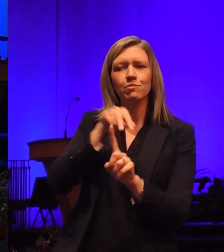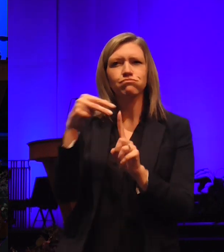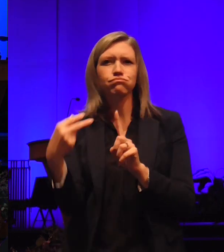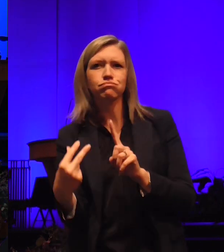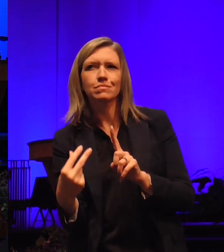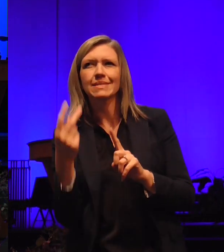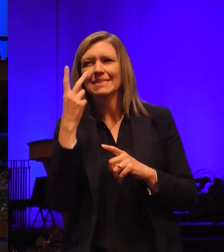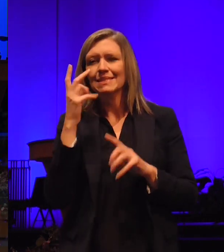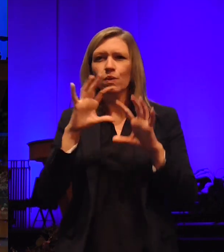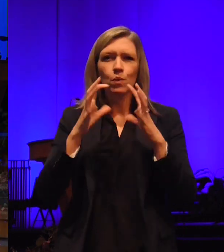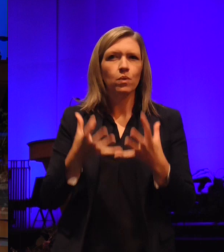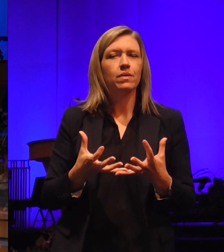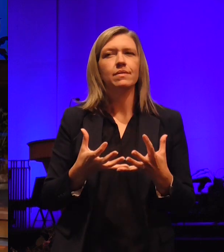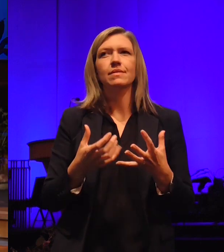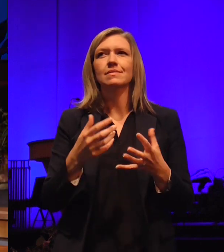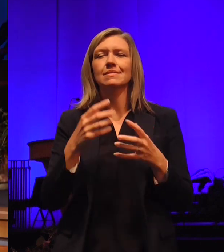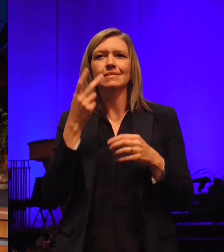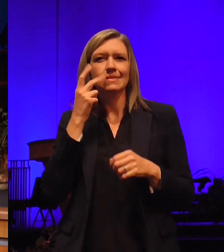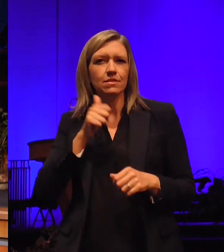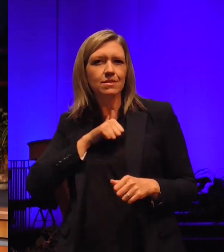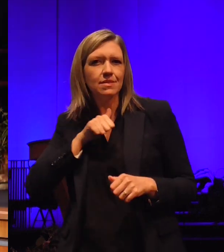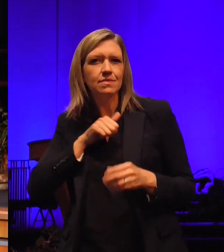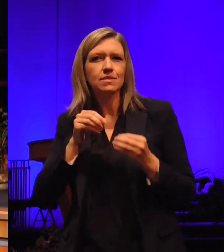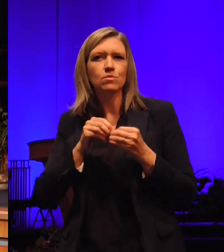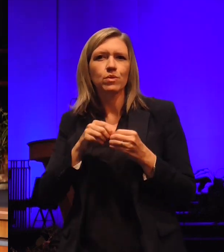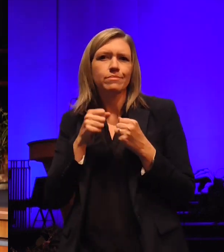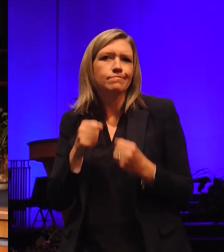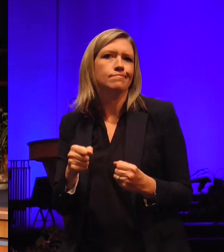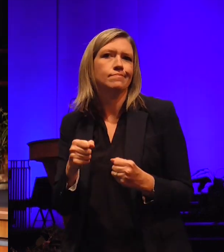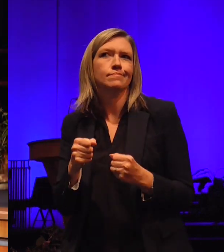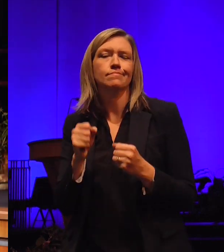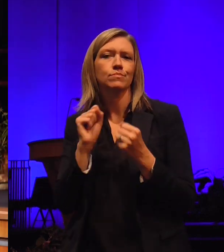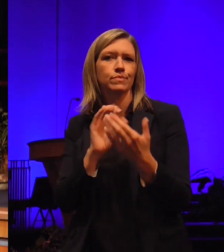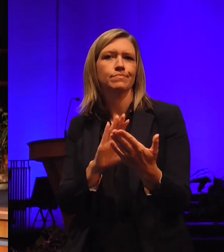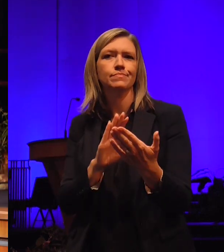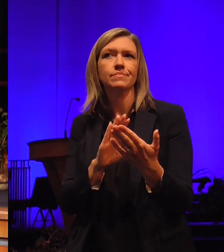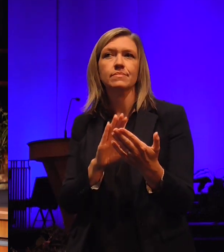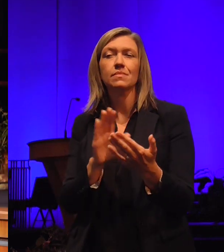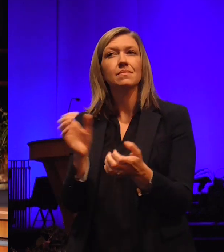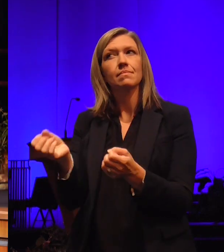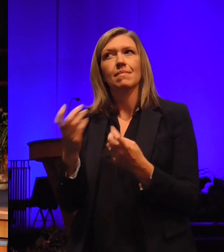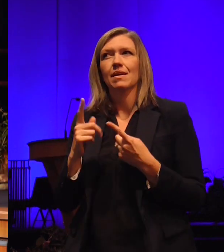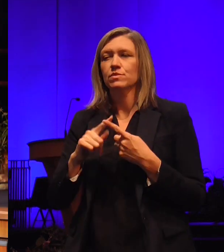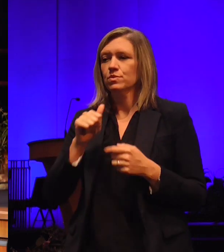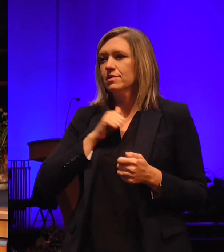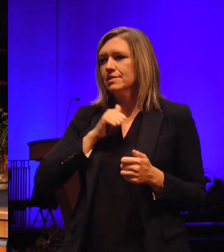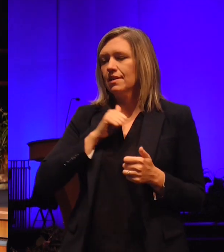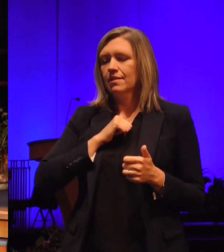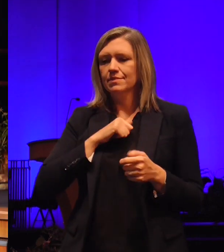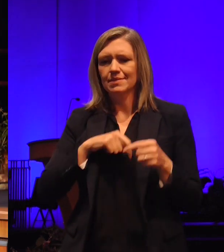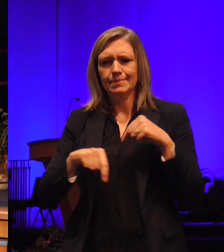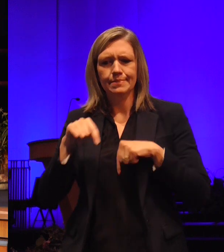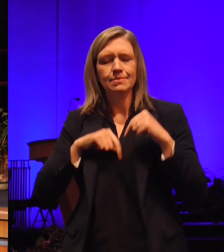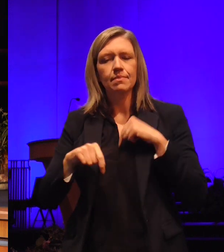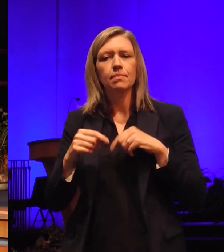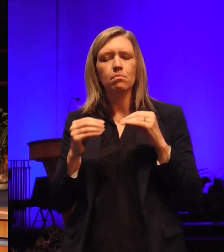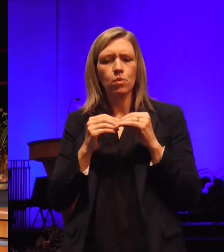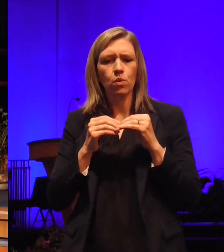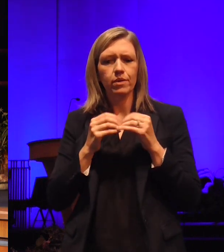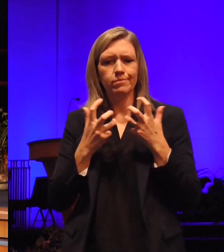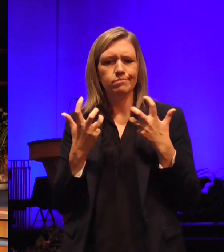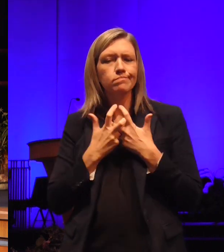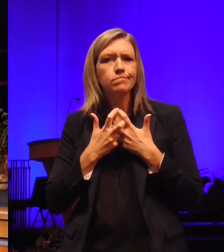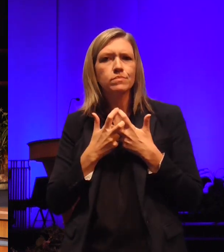world in a more profound way. We come back to ourselves and become that much more who we